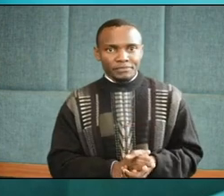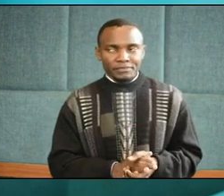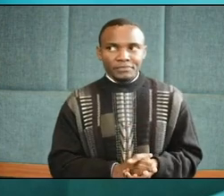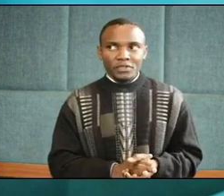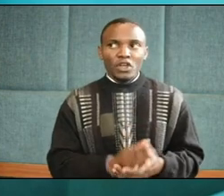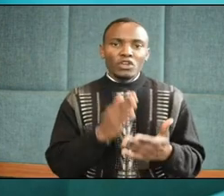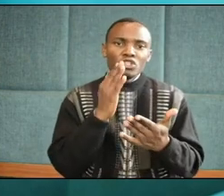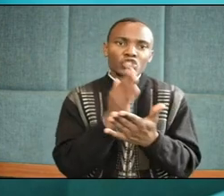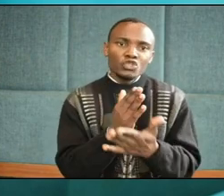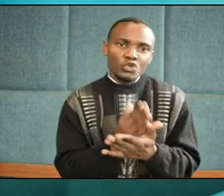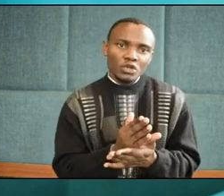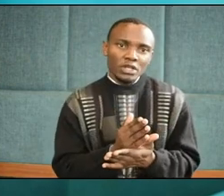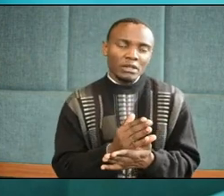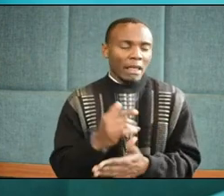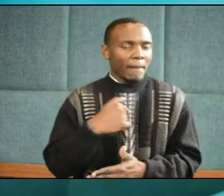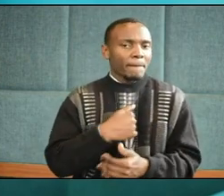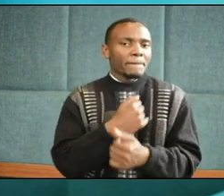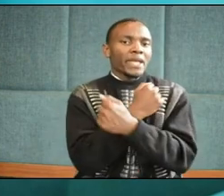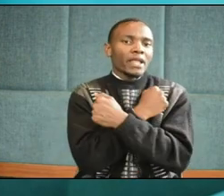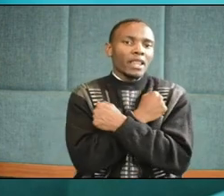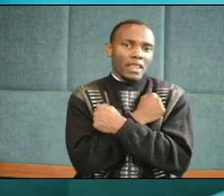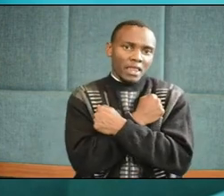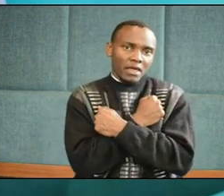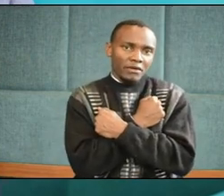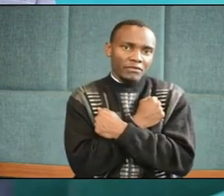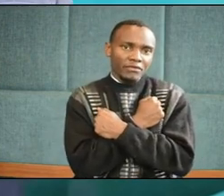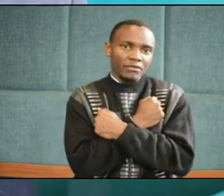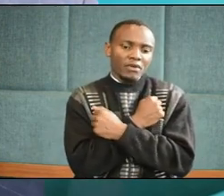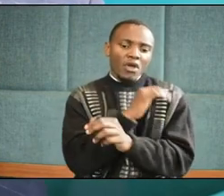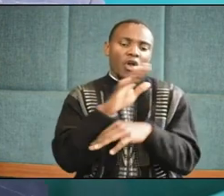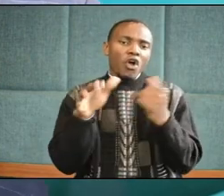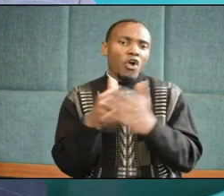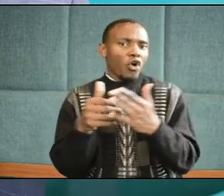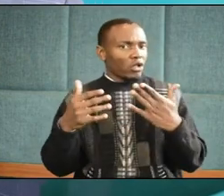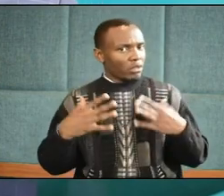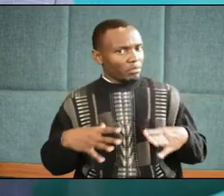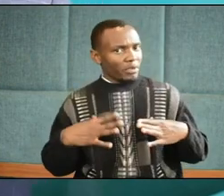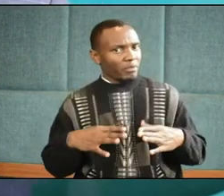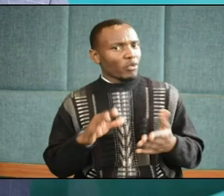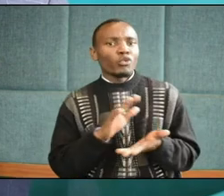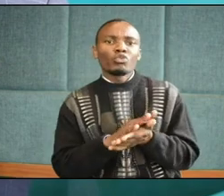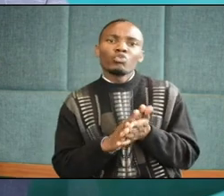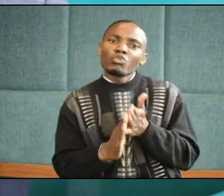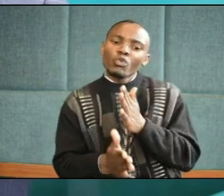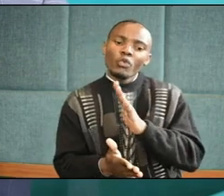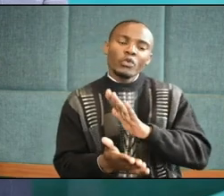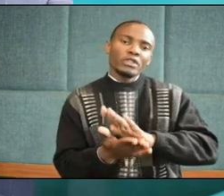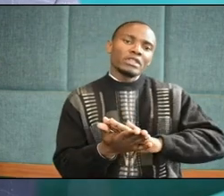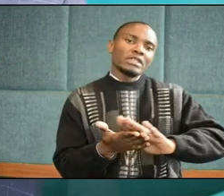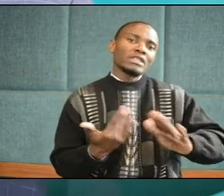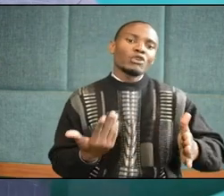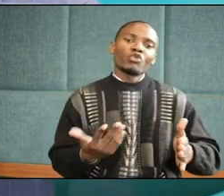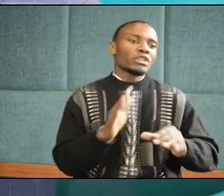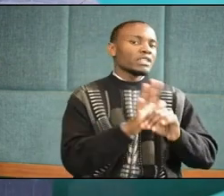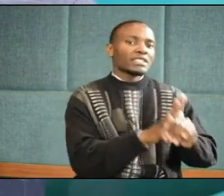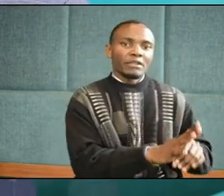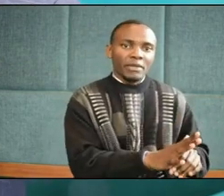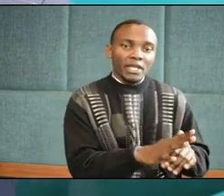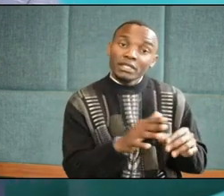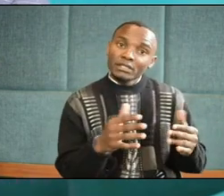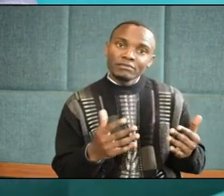Do I love everyone without